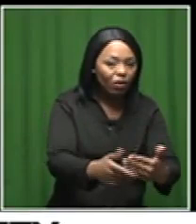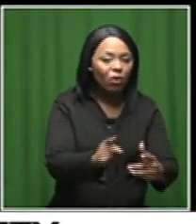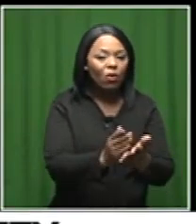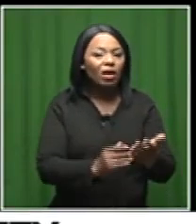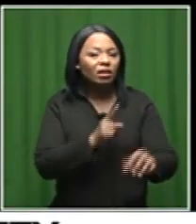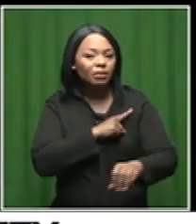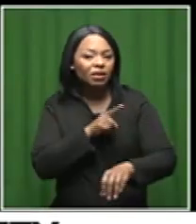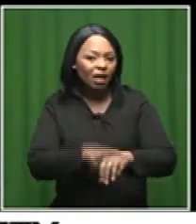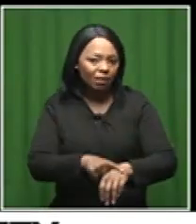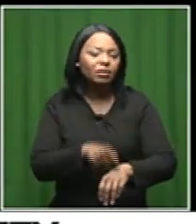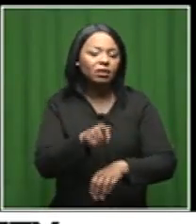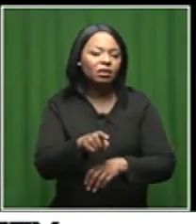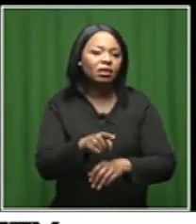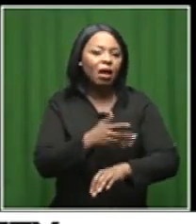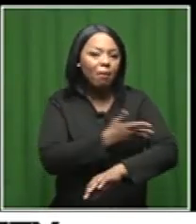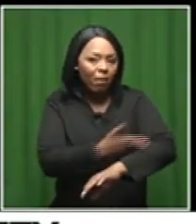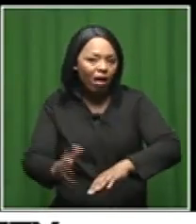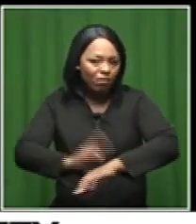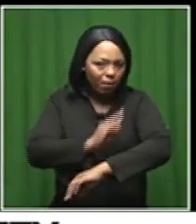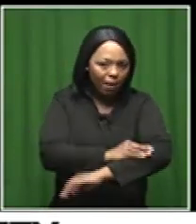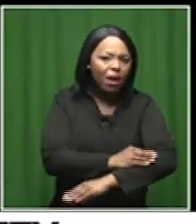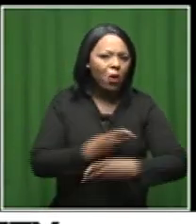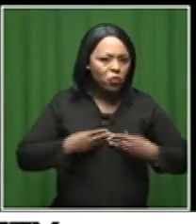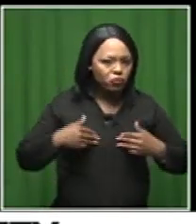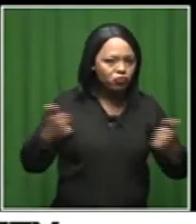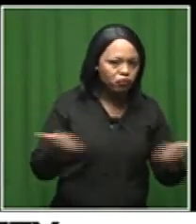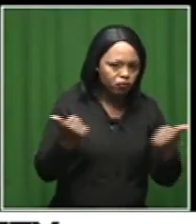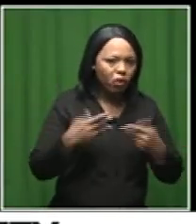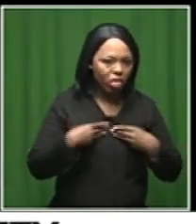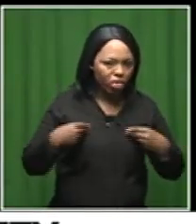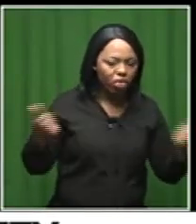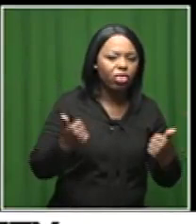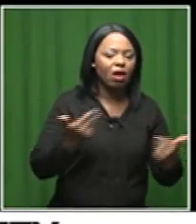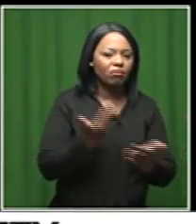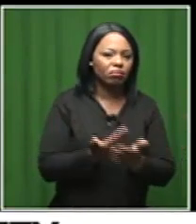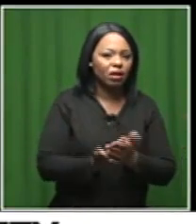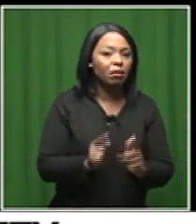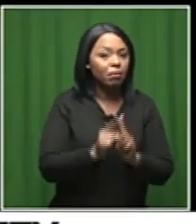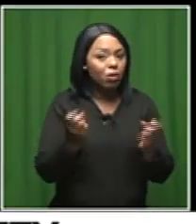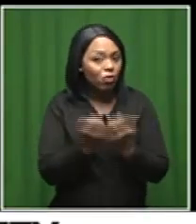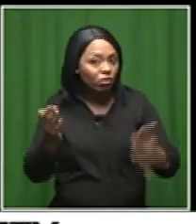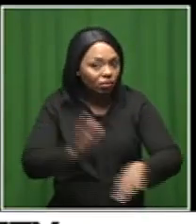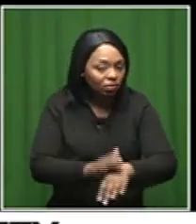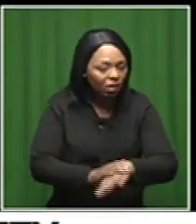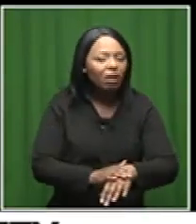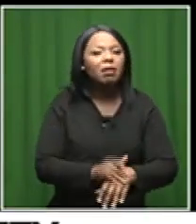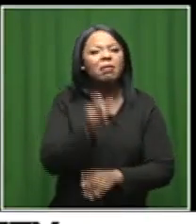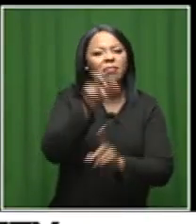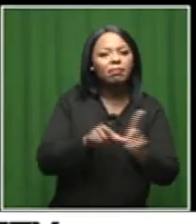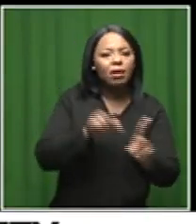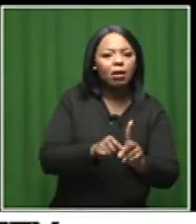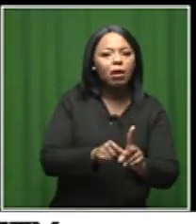cured in most cases. So it's when there is a disease recurrence, when